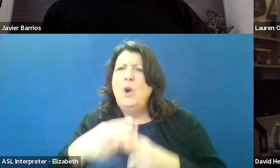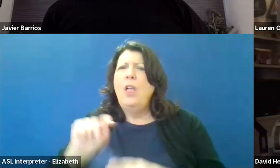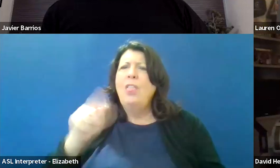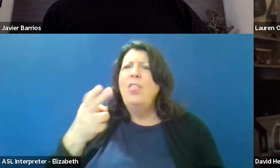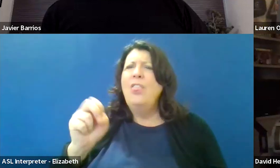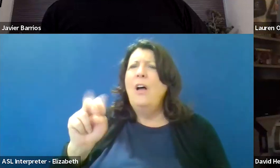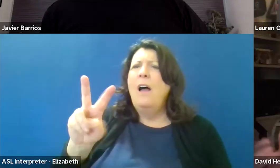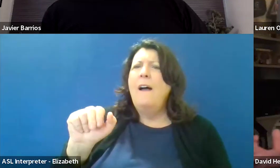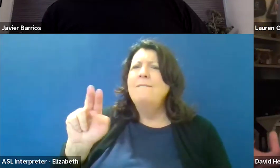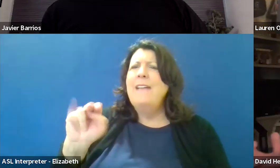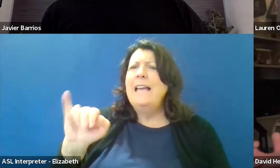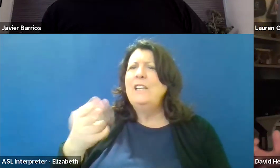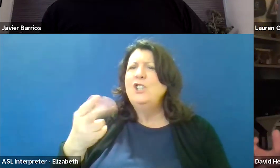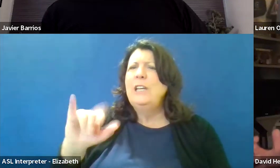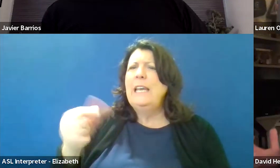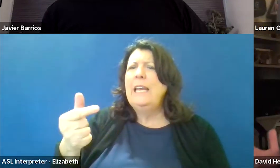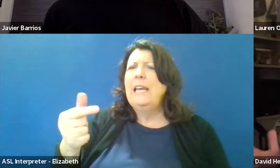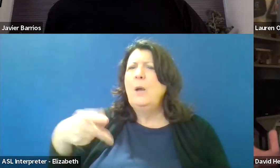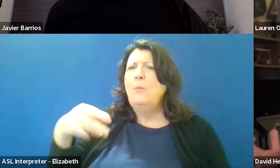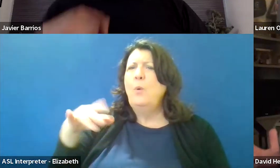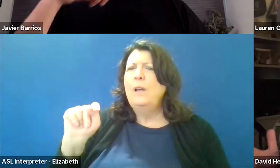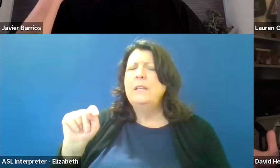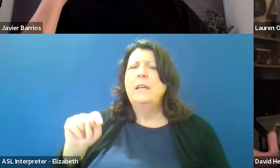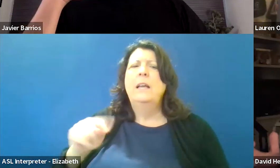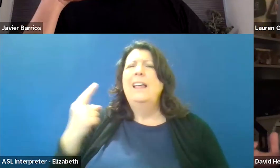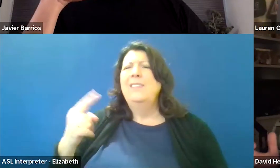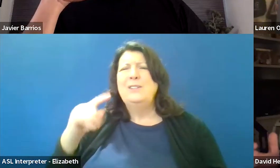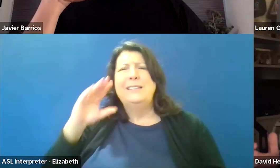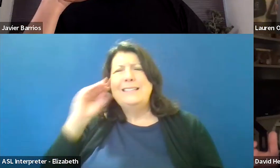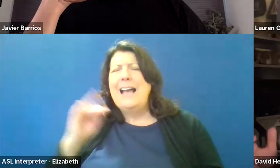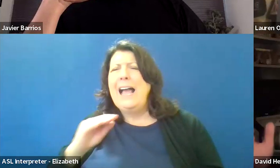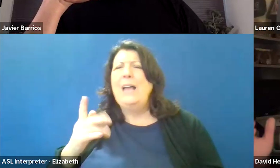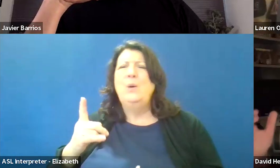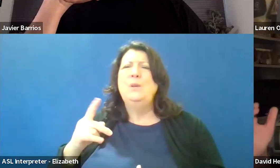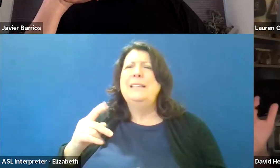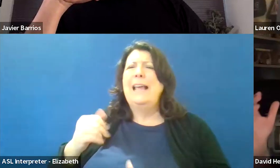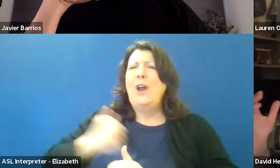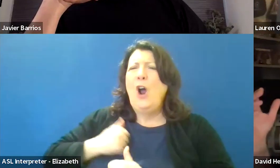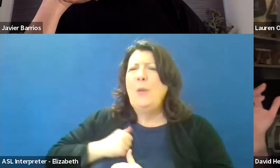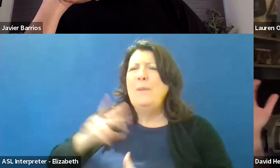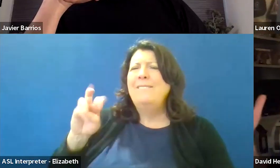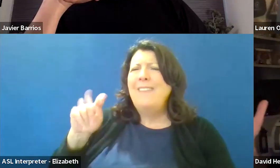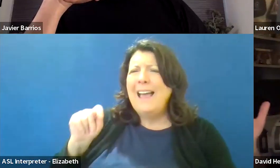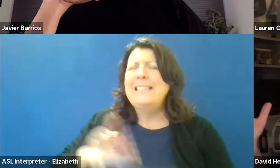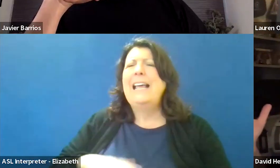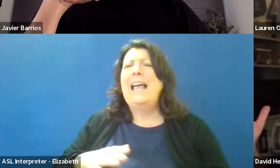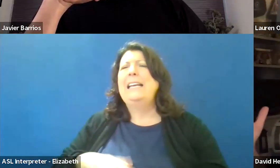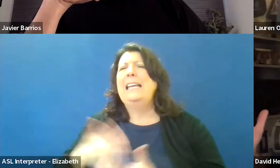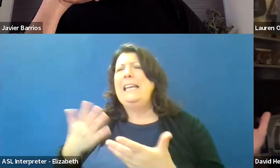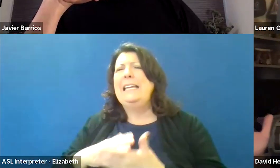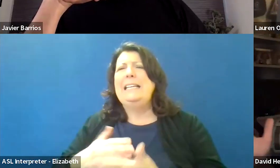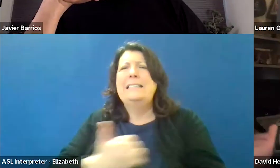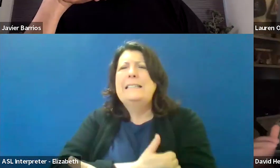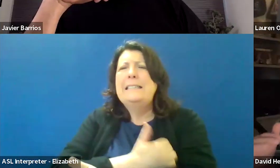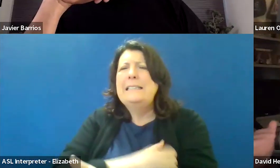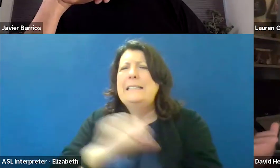stars Barry Newman, and he plays this veteran who's a speed freak who's delivering a car from like Denver to San Francisco,